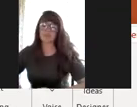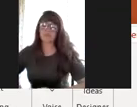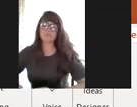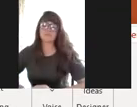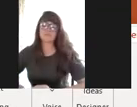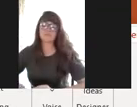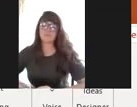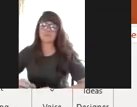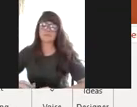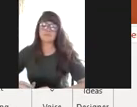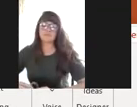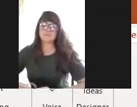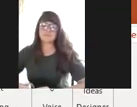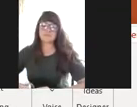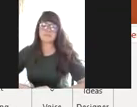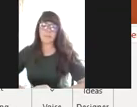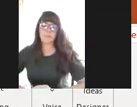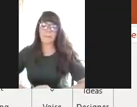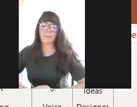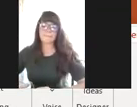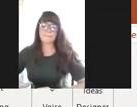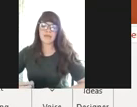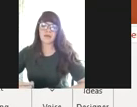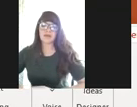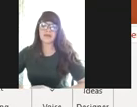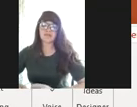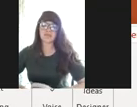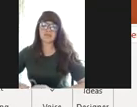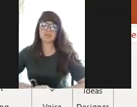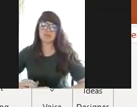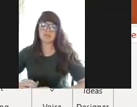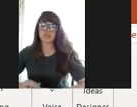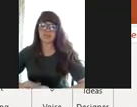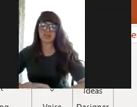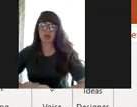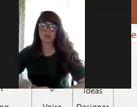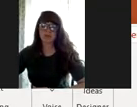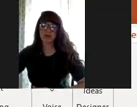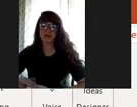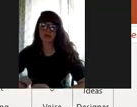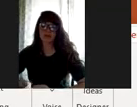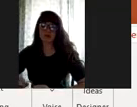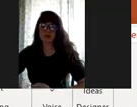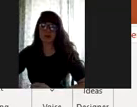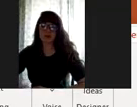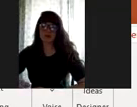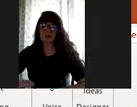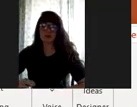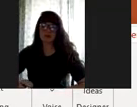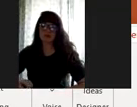hope. Okay. So, okay, exalt in our tribulations. Are we just going to focus on the green